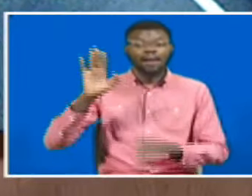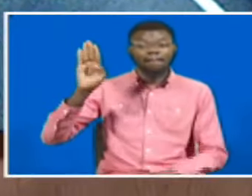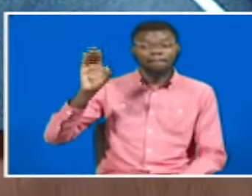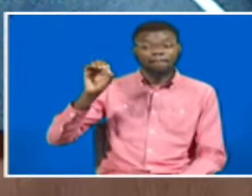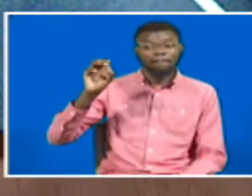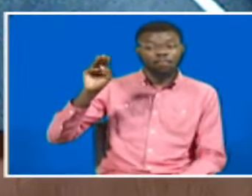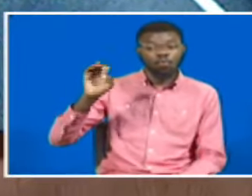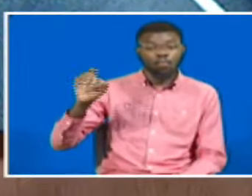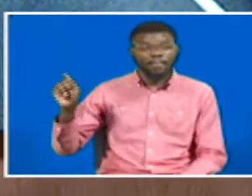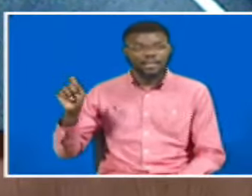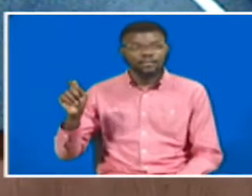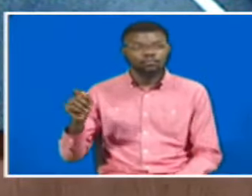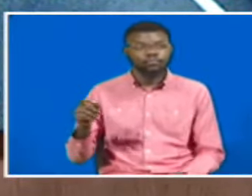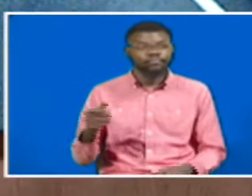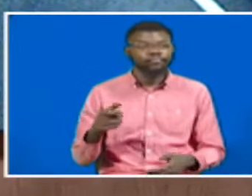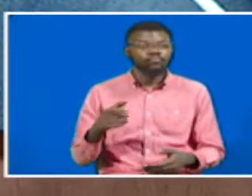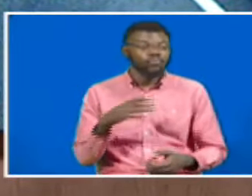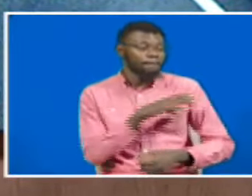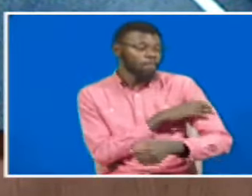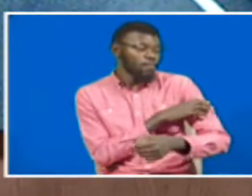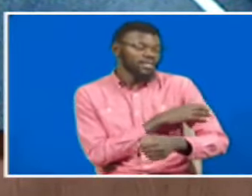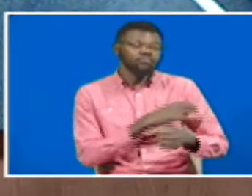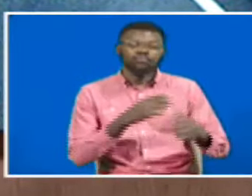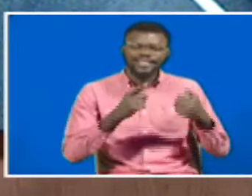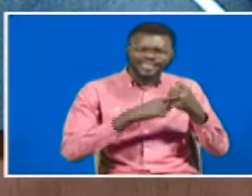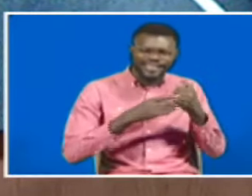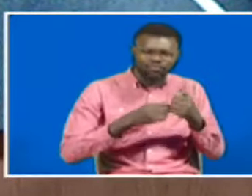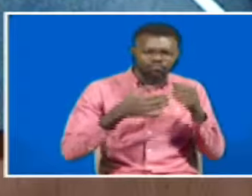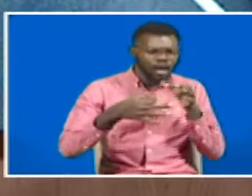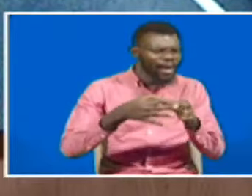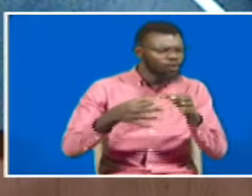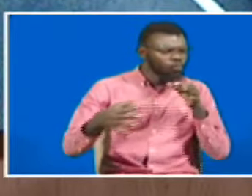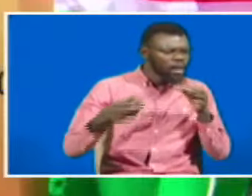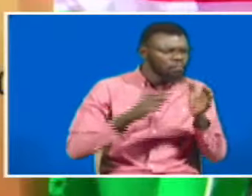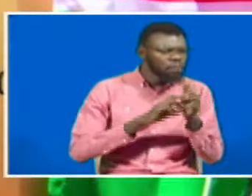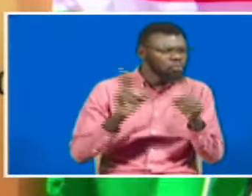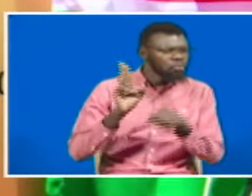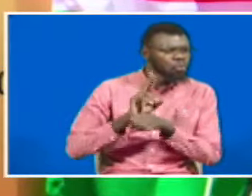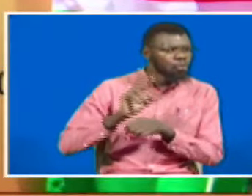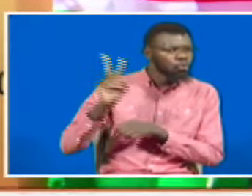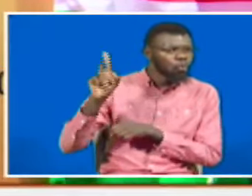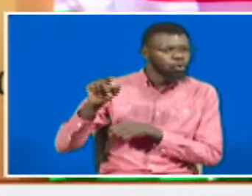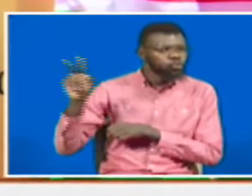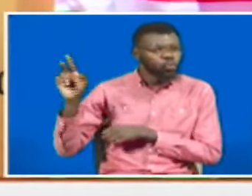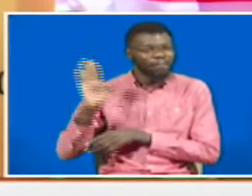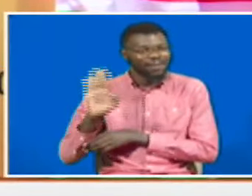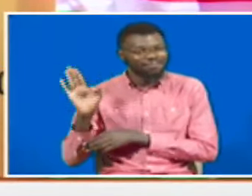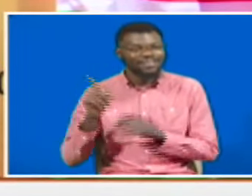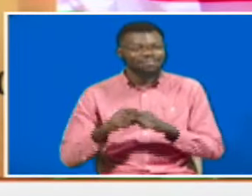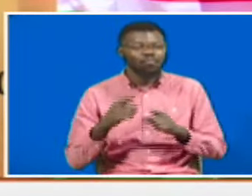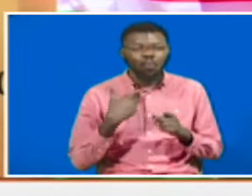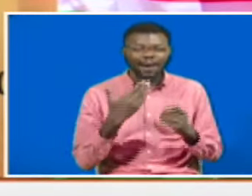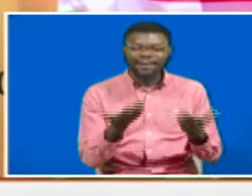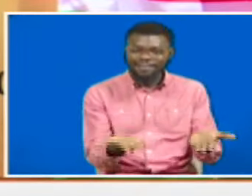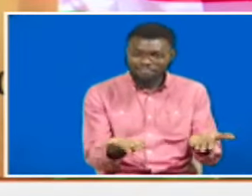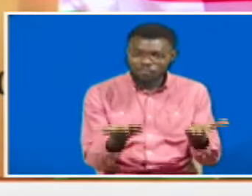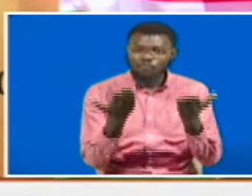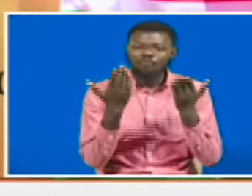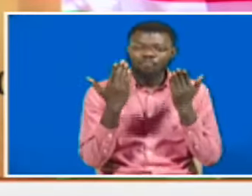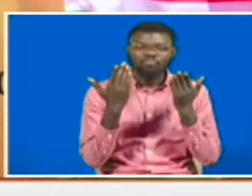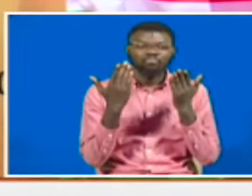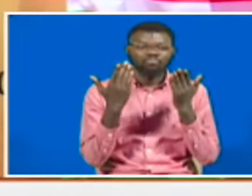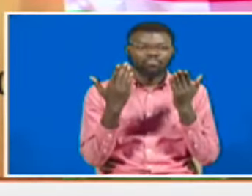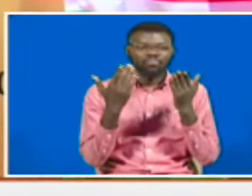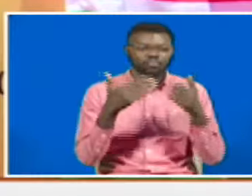project spans a total of 60 kilometers and will cost 2.2 billion shillings, including upgrading and routine maintenance